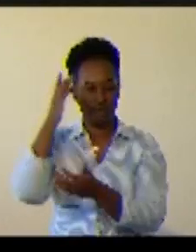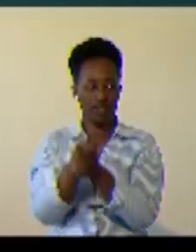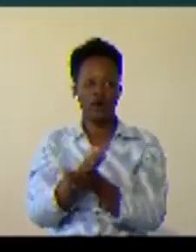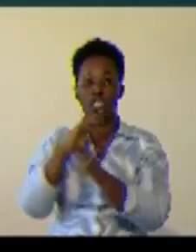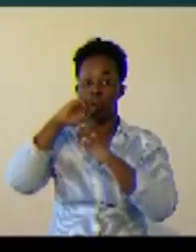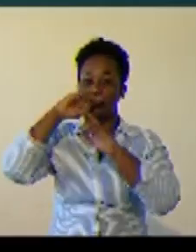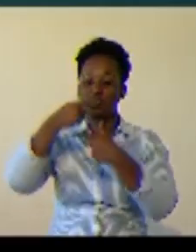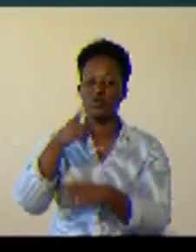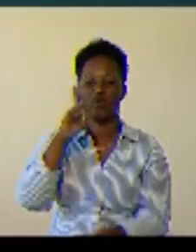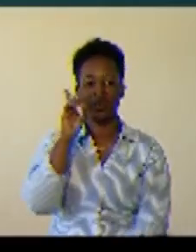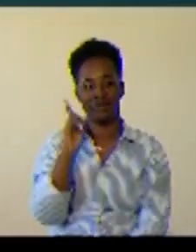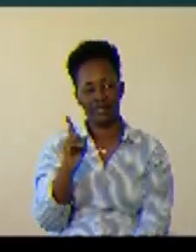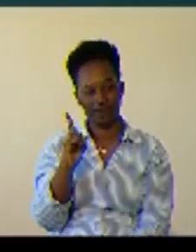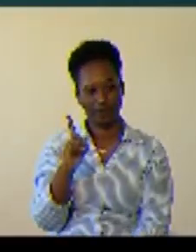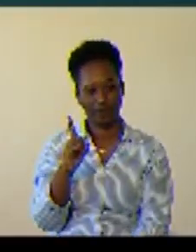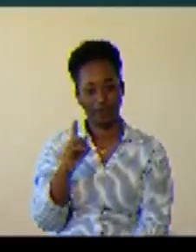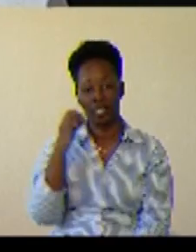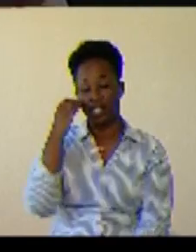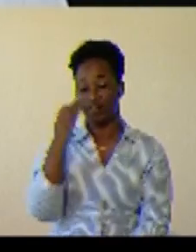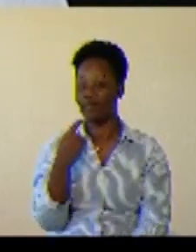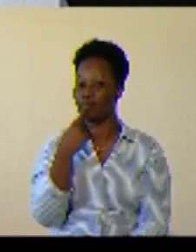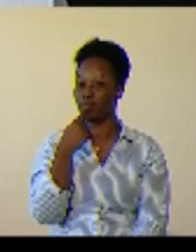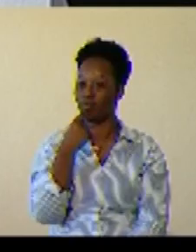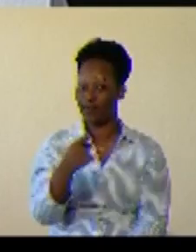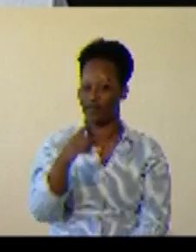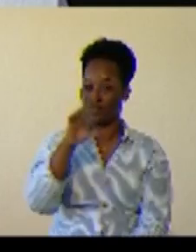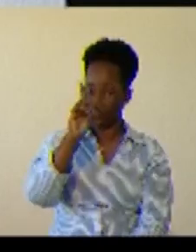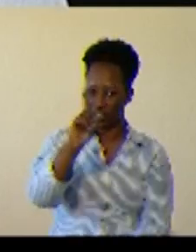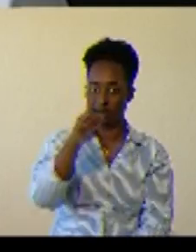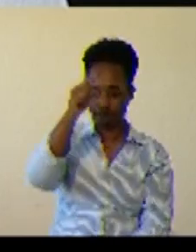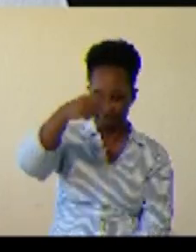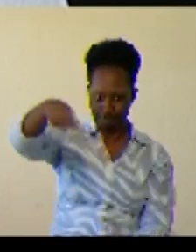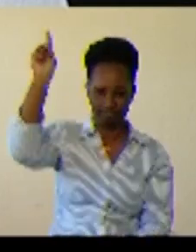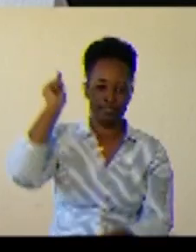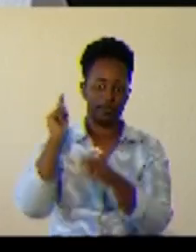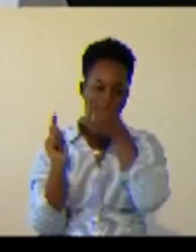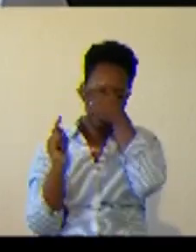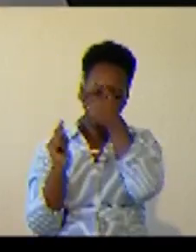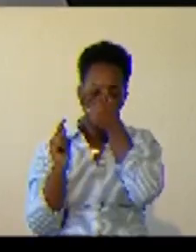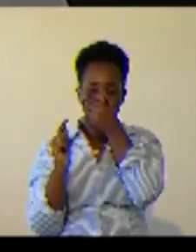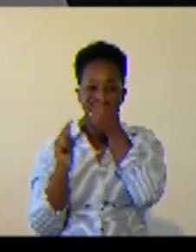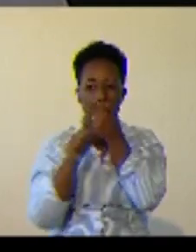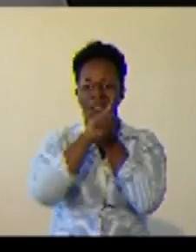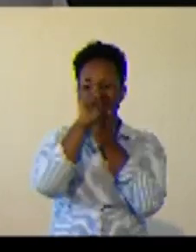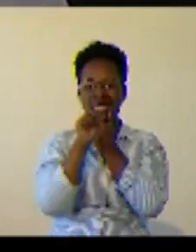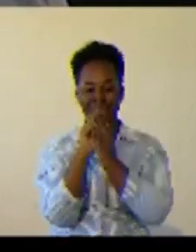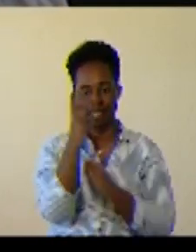answer is D. If you have suggested D, you got it right. Good. So we go to the second